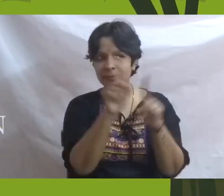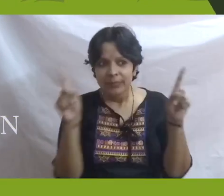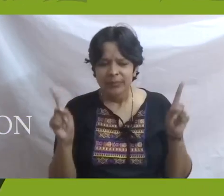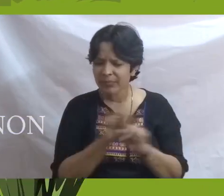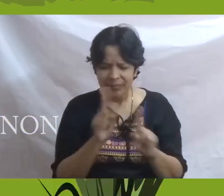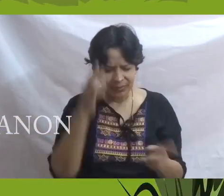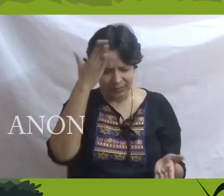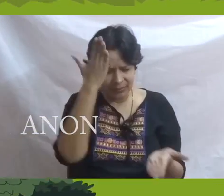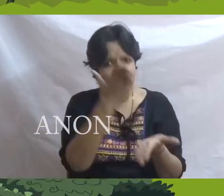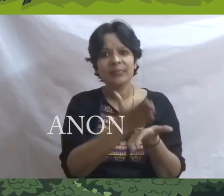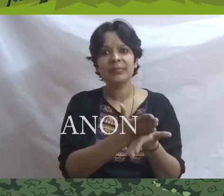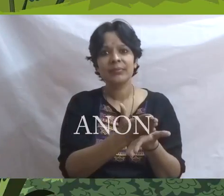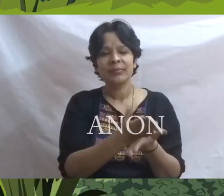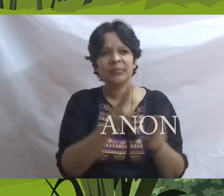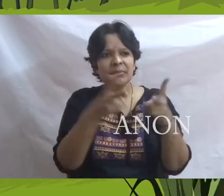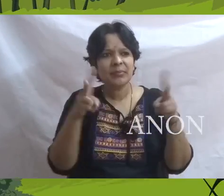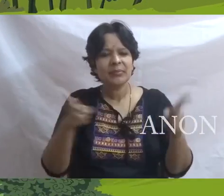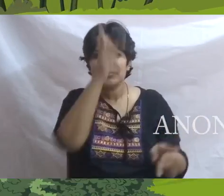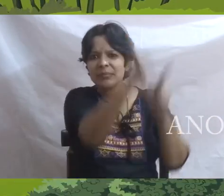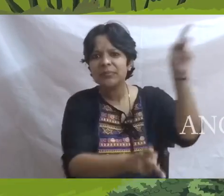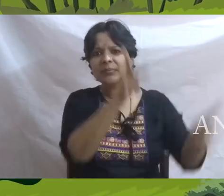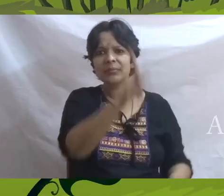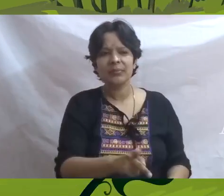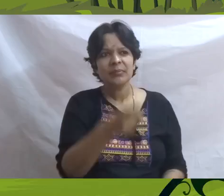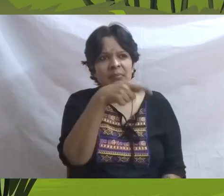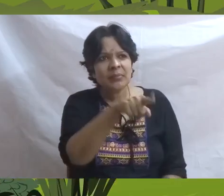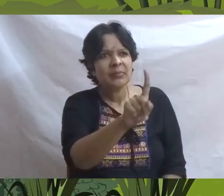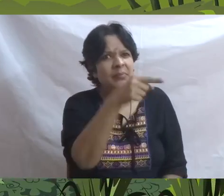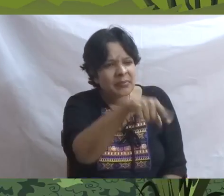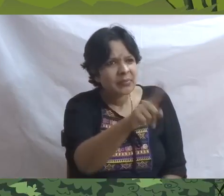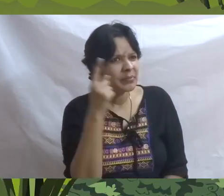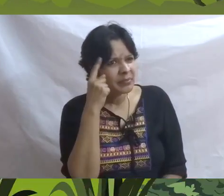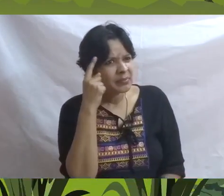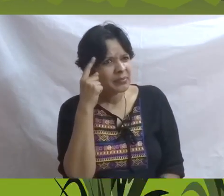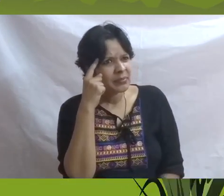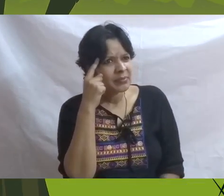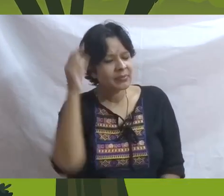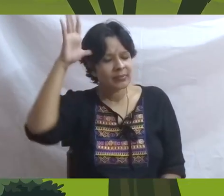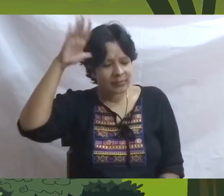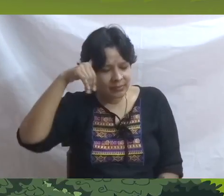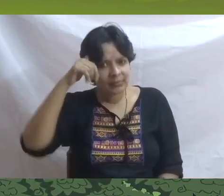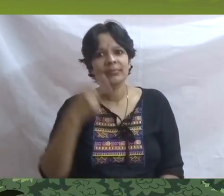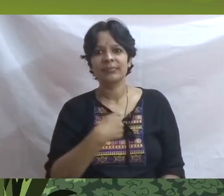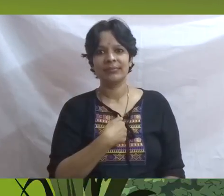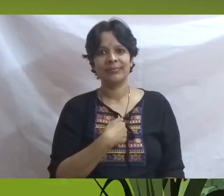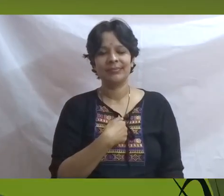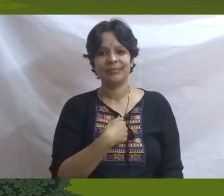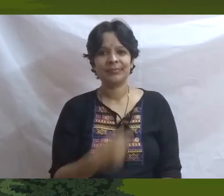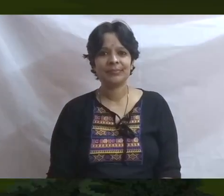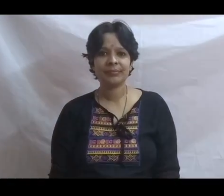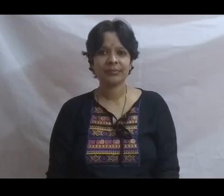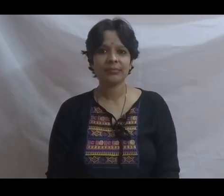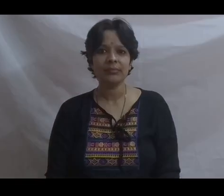So, children, never depend on the promises of those whose interest is to deceive you.